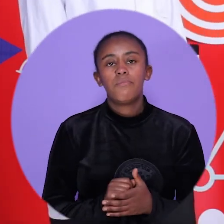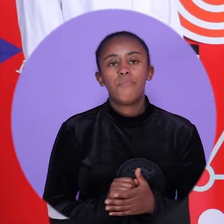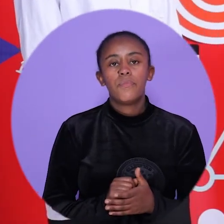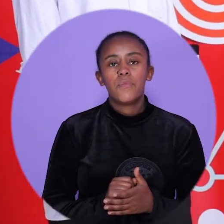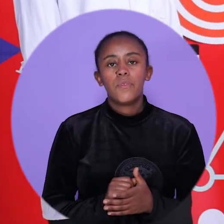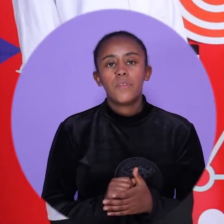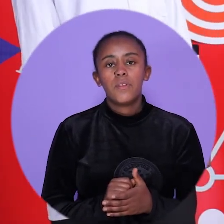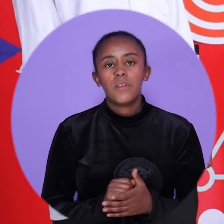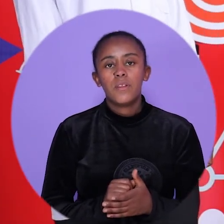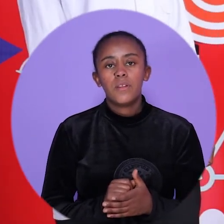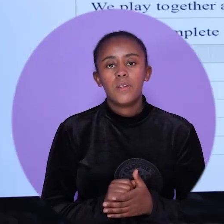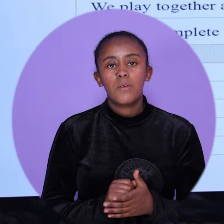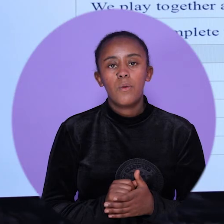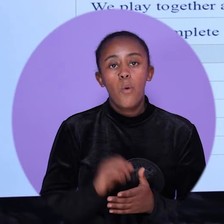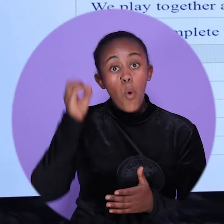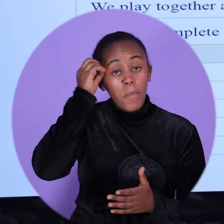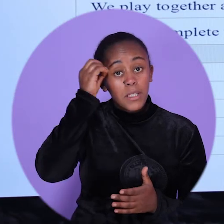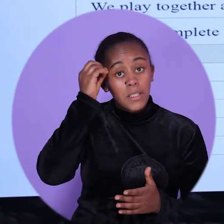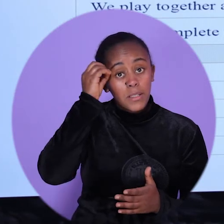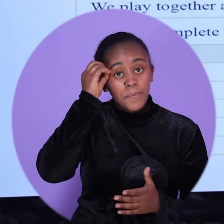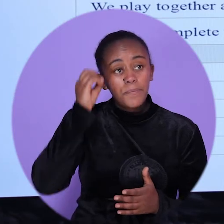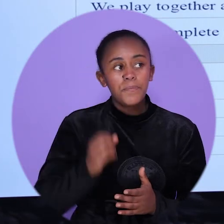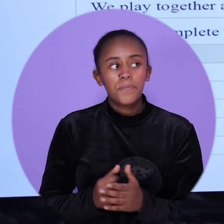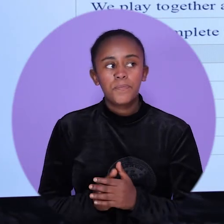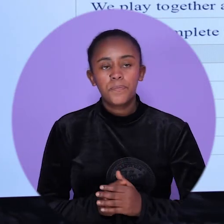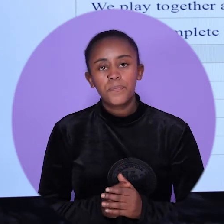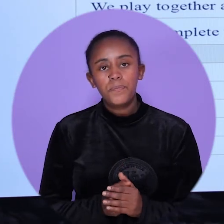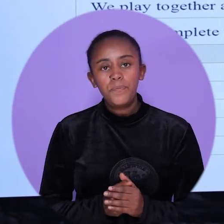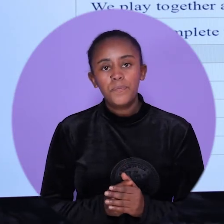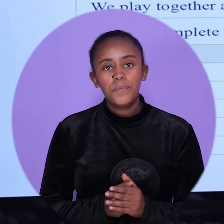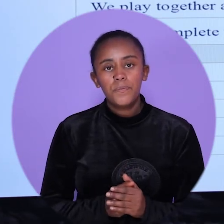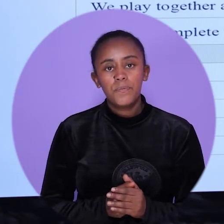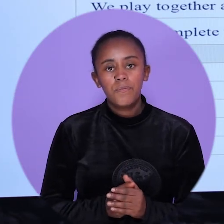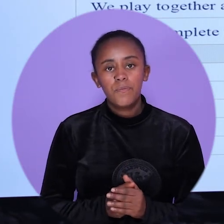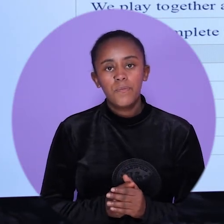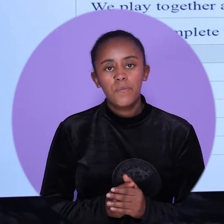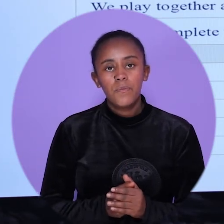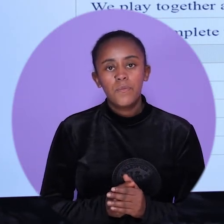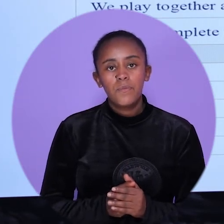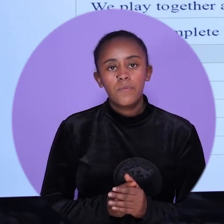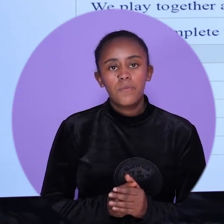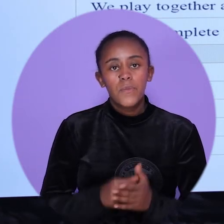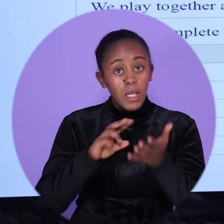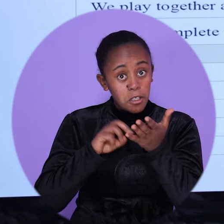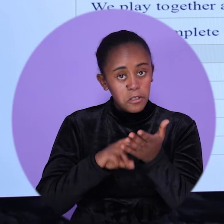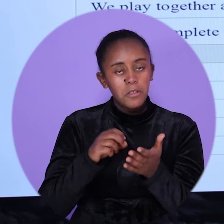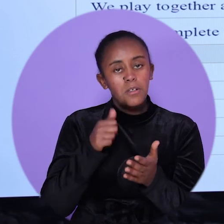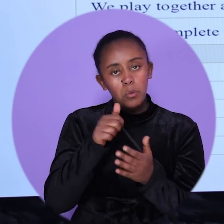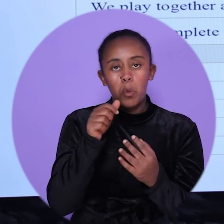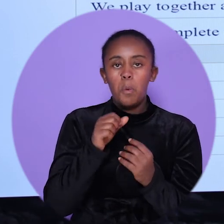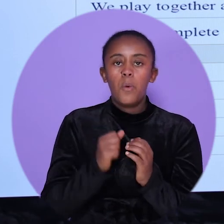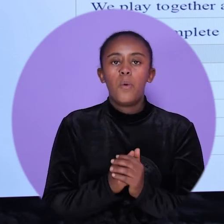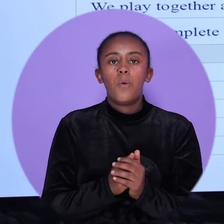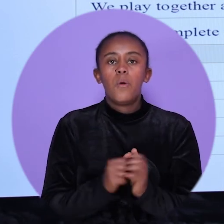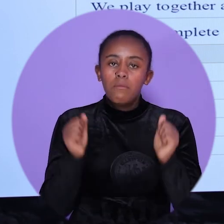Let us go to Oleman. Read it, the reading task, and you have to find the possible answer for this question.